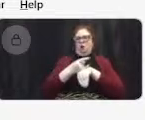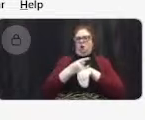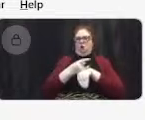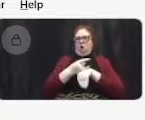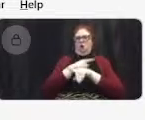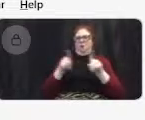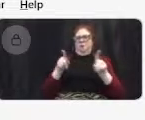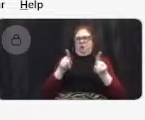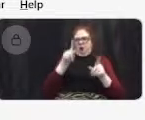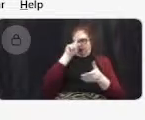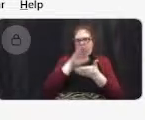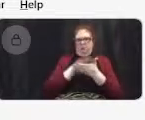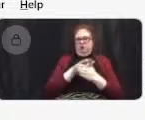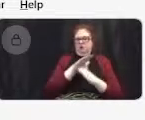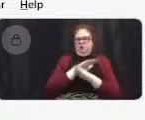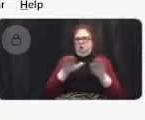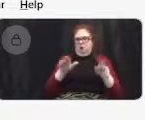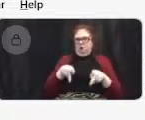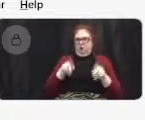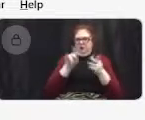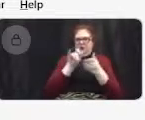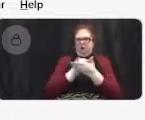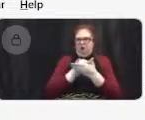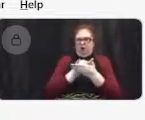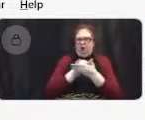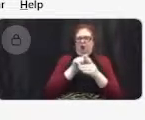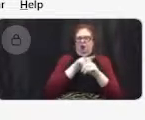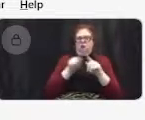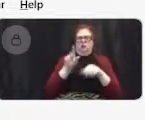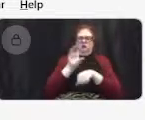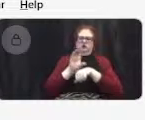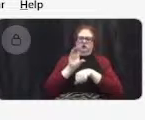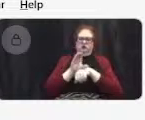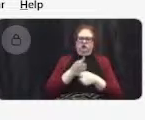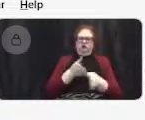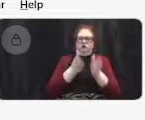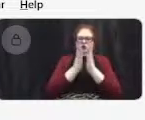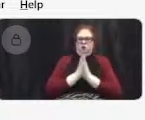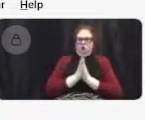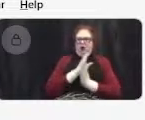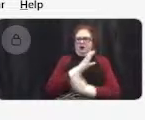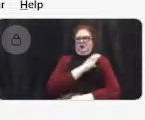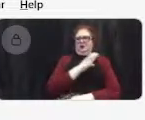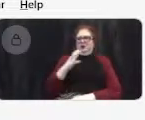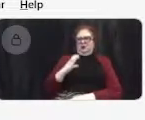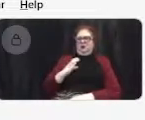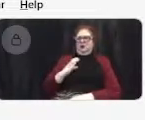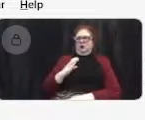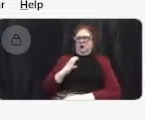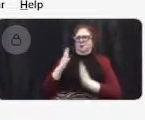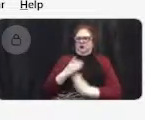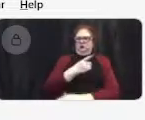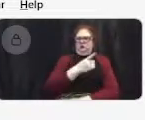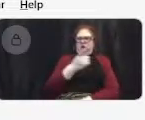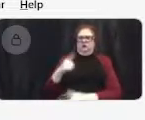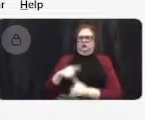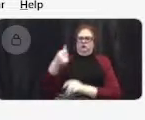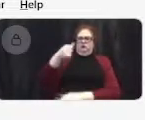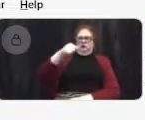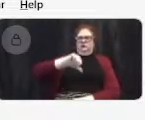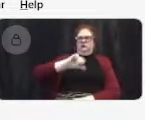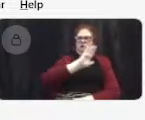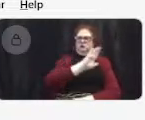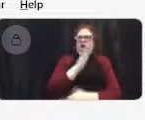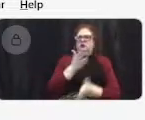So the church has requested the commission to refuse this request. Thank